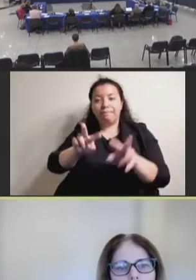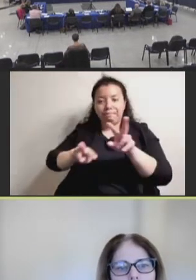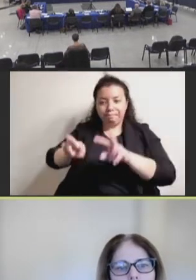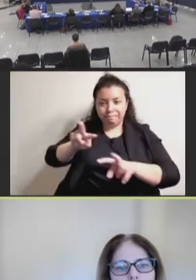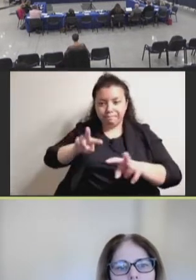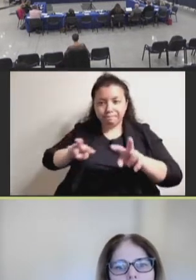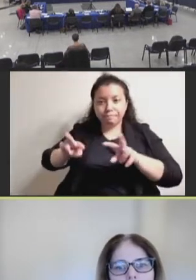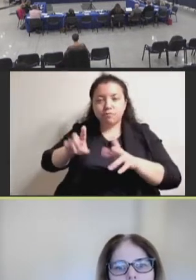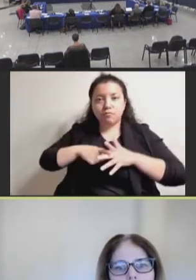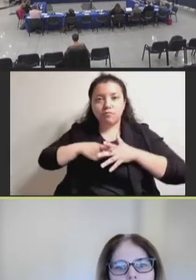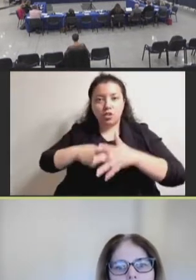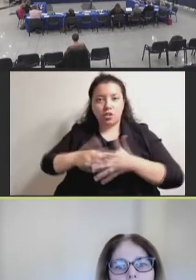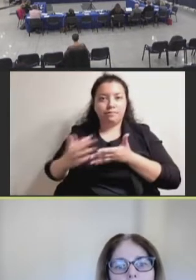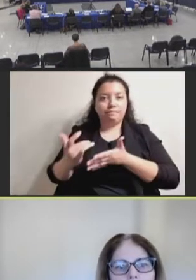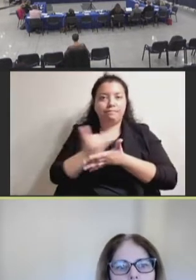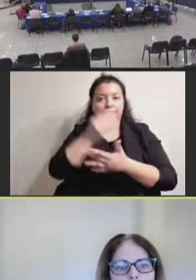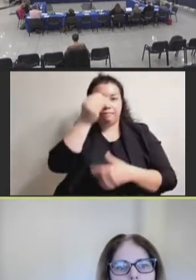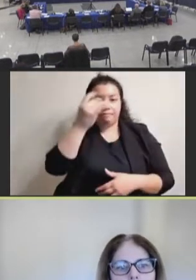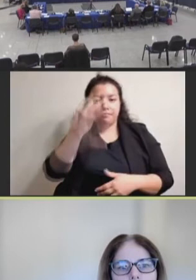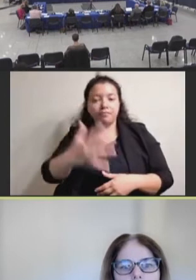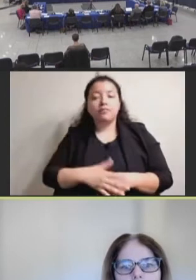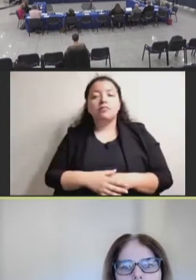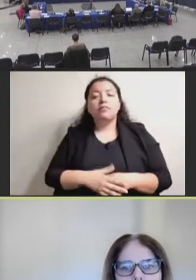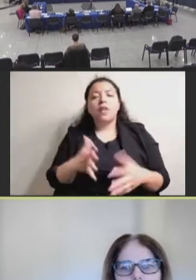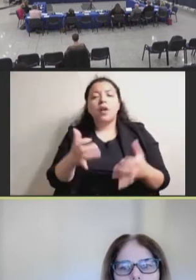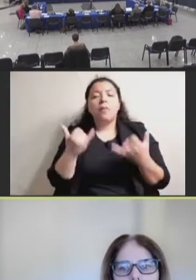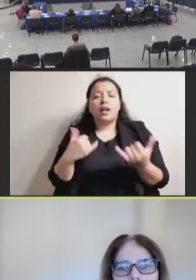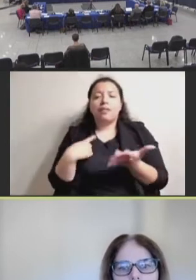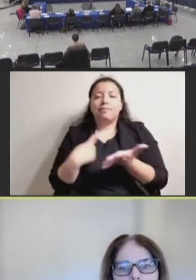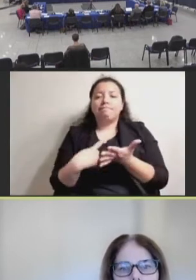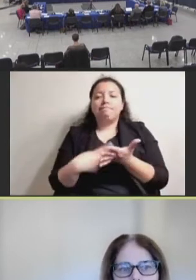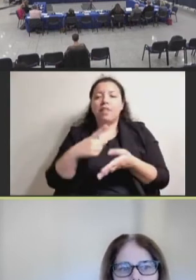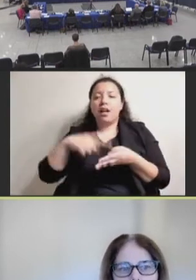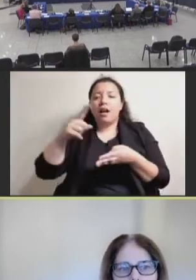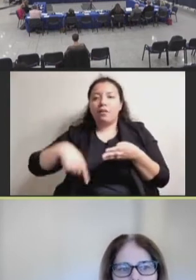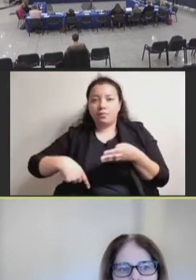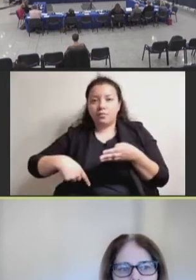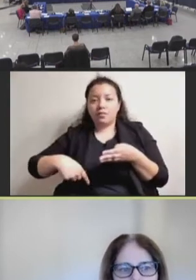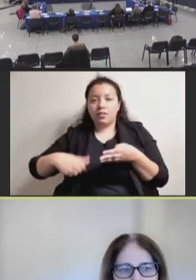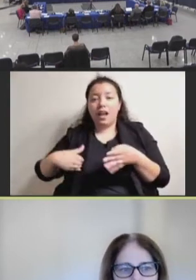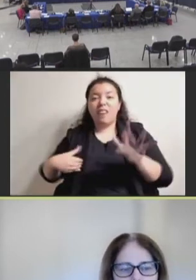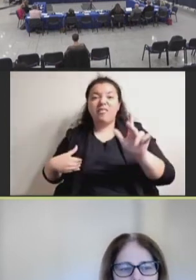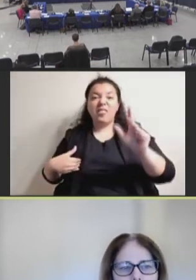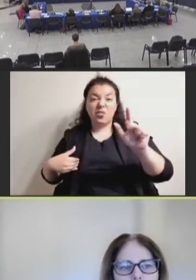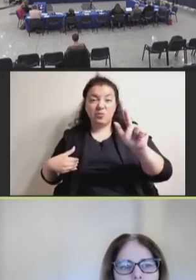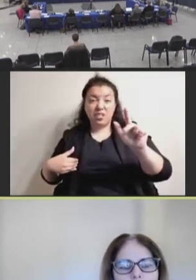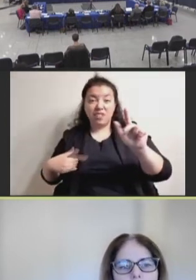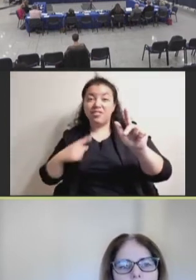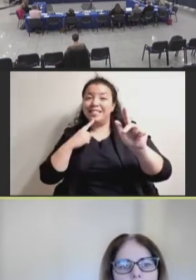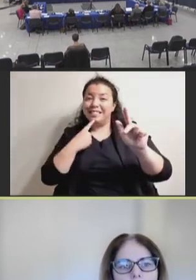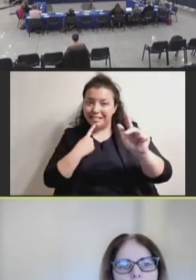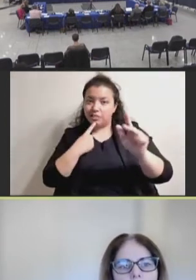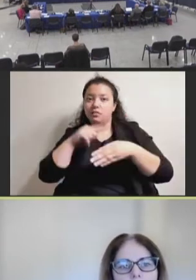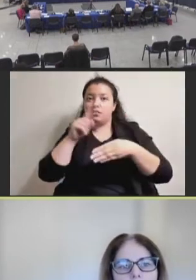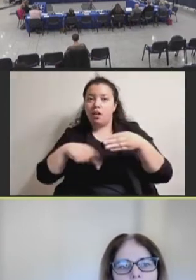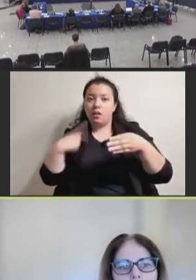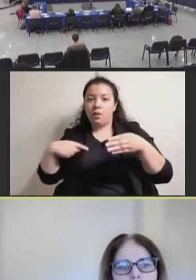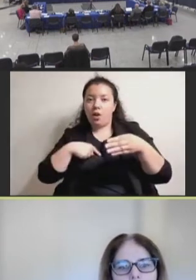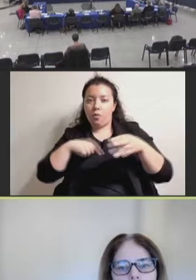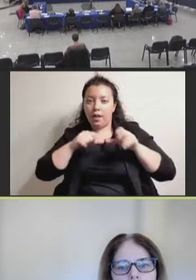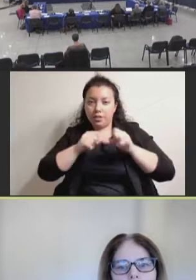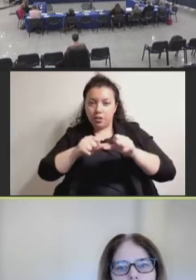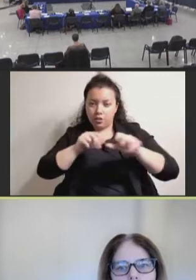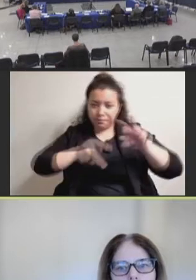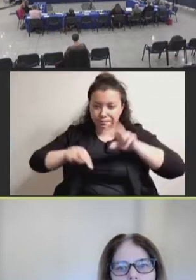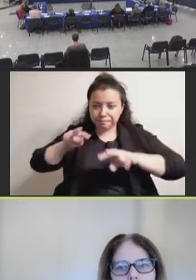to spend a minute talking about the outcomes. So these are the 23 serious outcomes that we monitor. And in